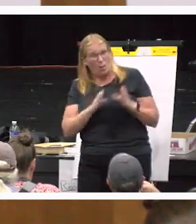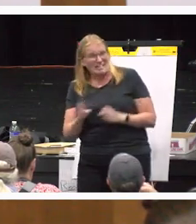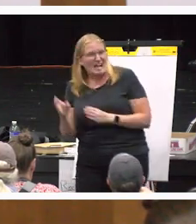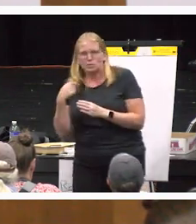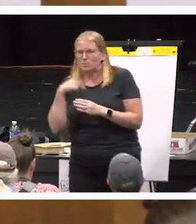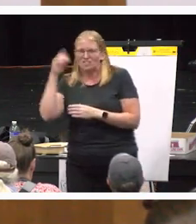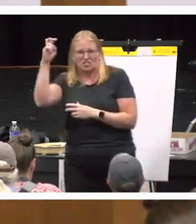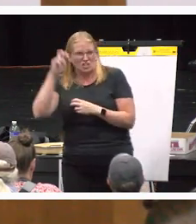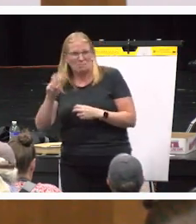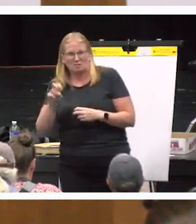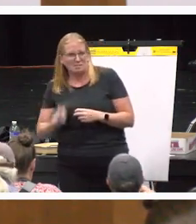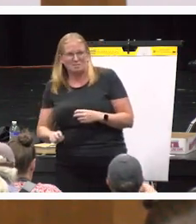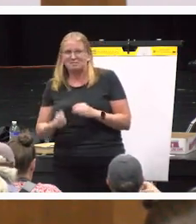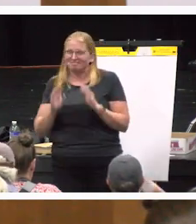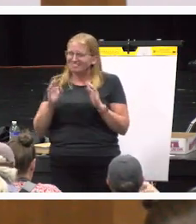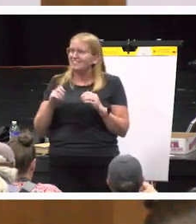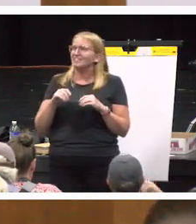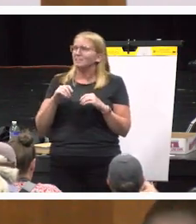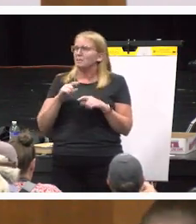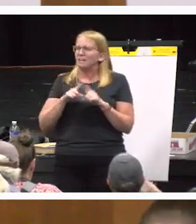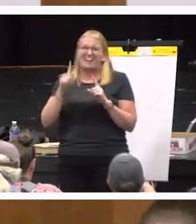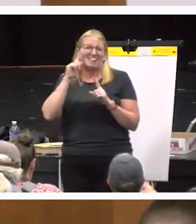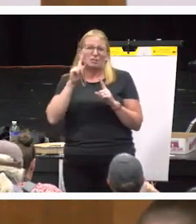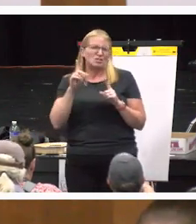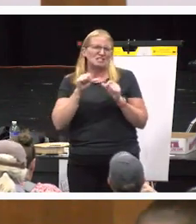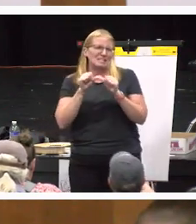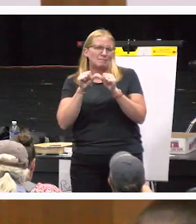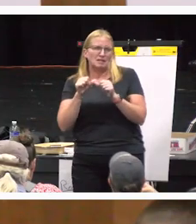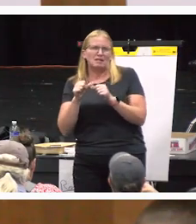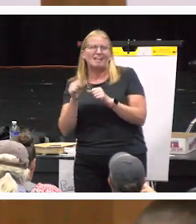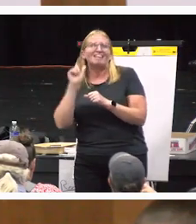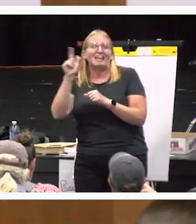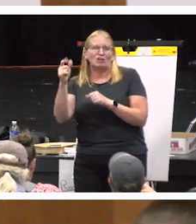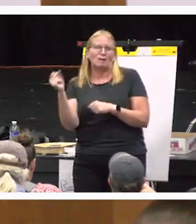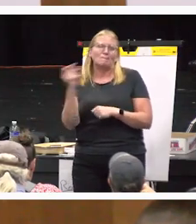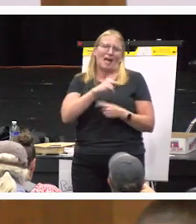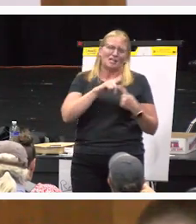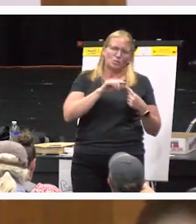is. but I think we go forward from here and come back.